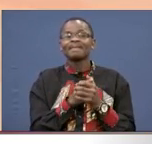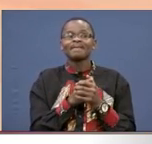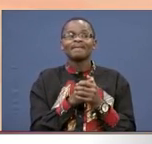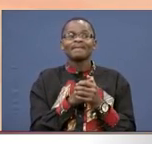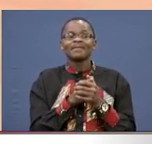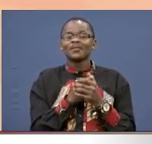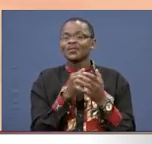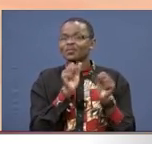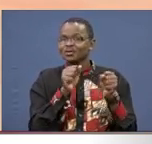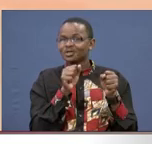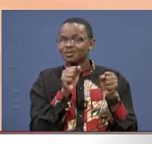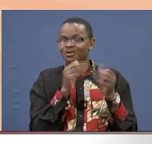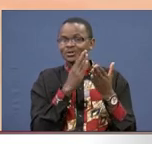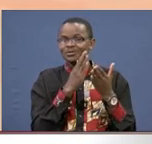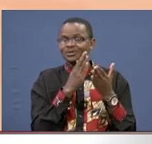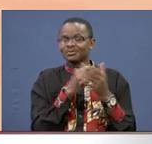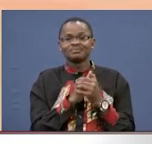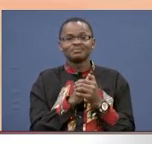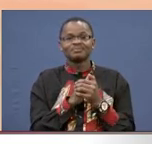Inawezekana kweli?